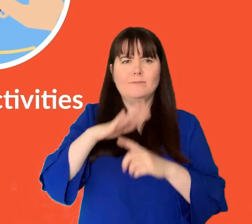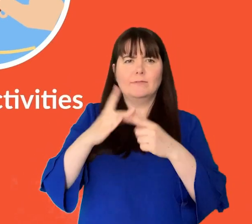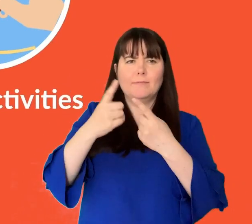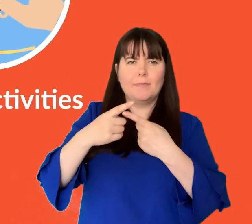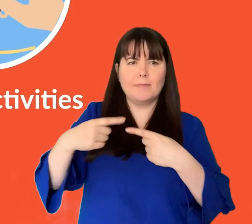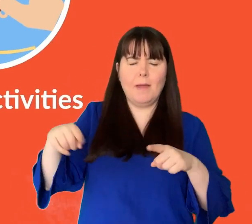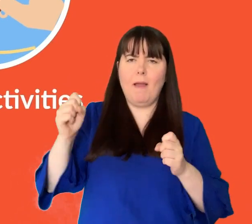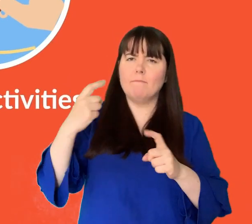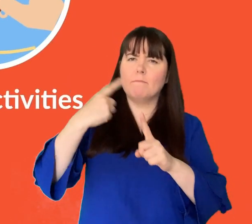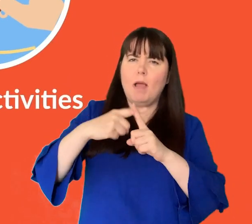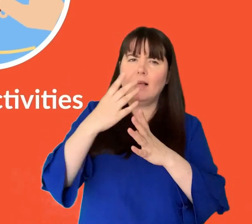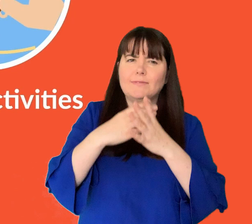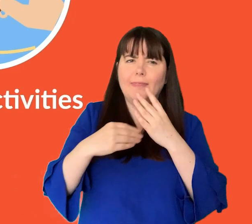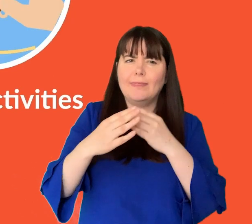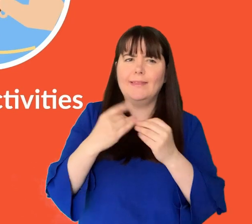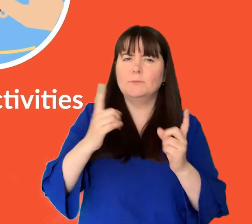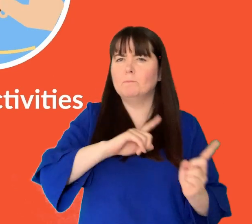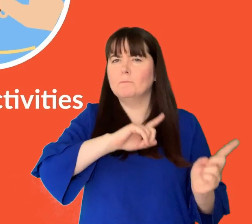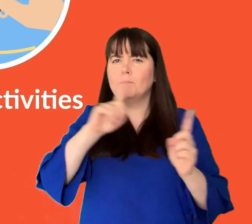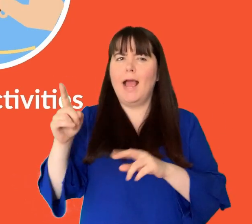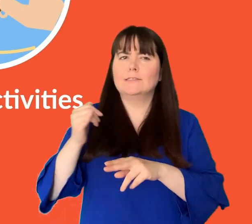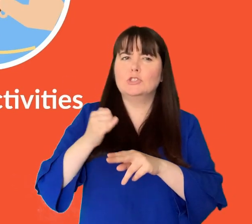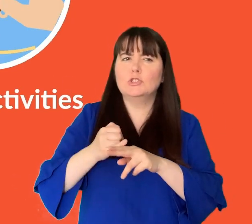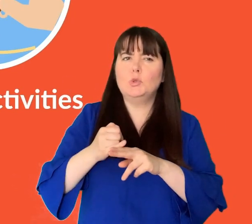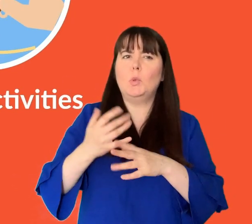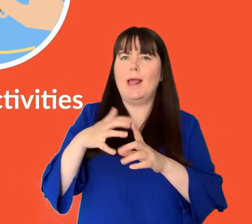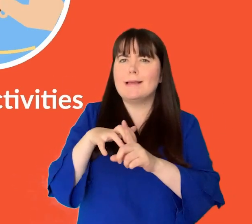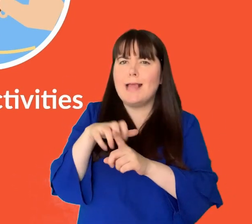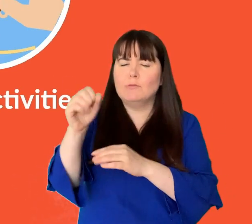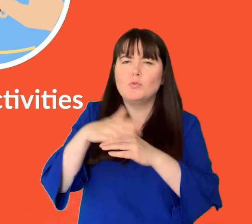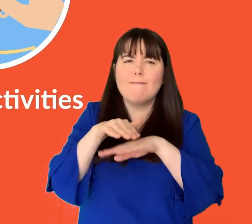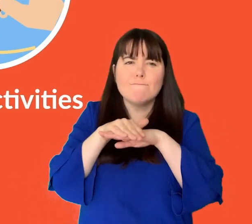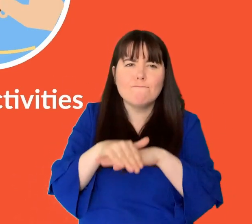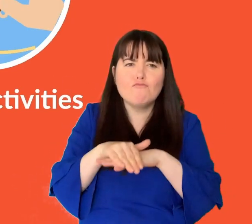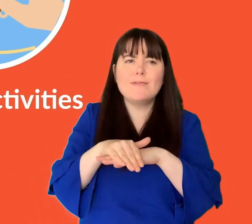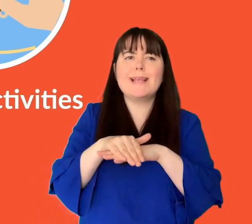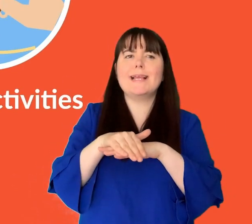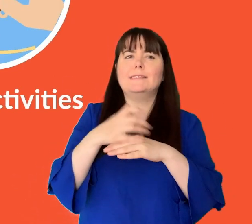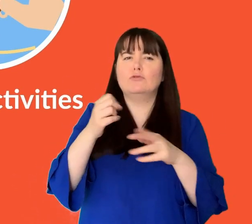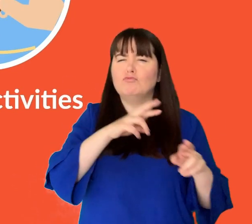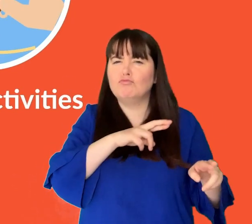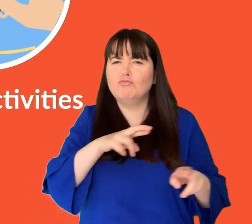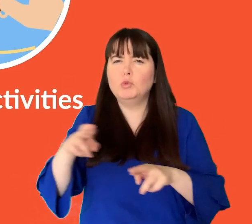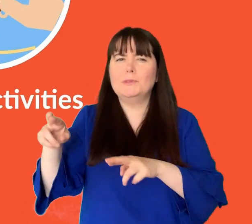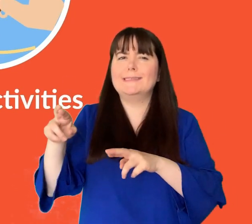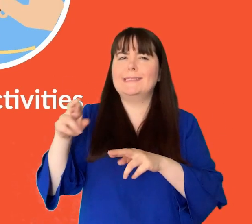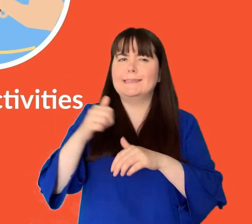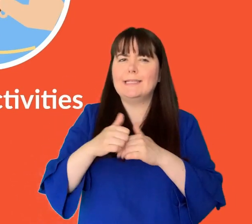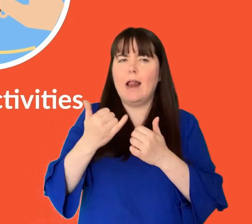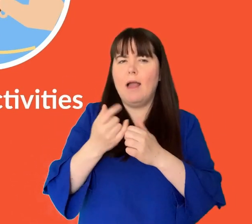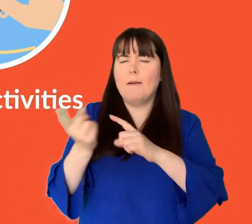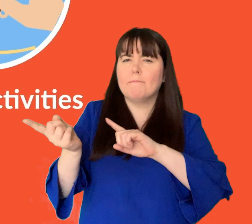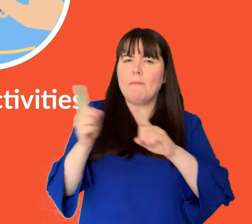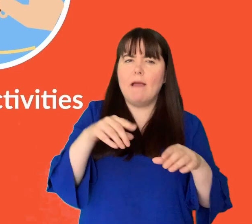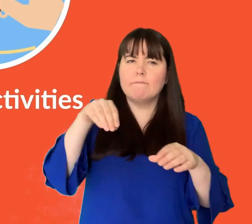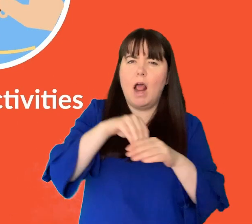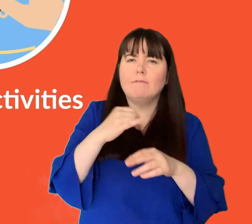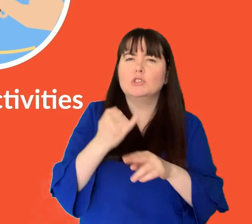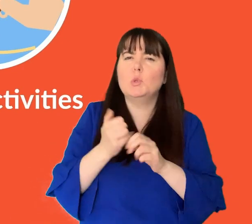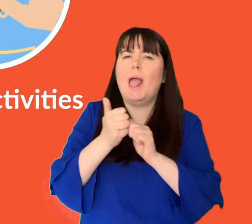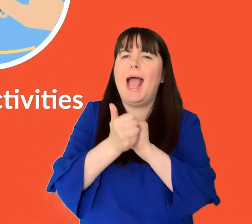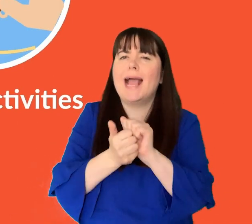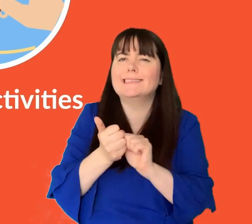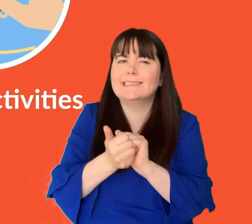to remind them about the positive things about going back to school, like catching up with friends, having a routine to the day, and getting back involved in